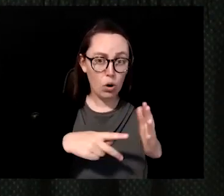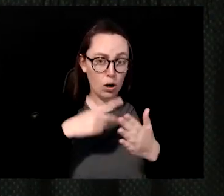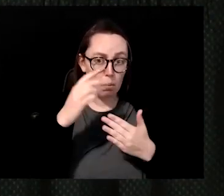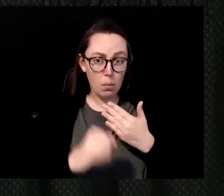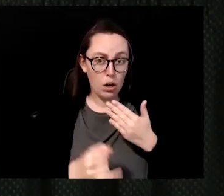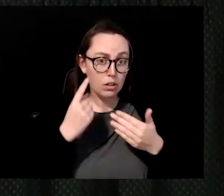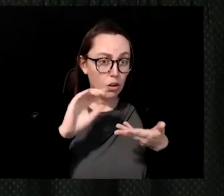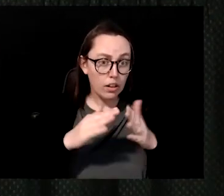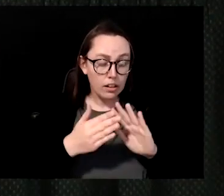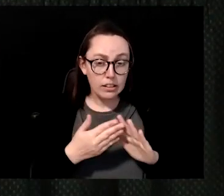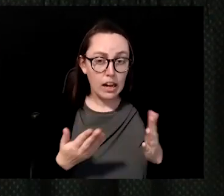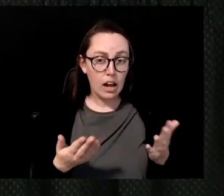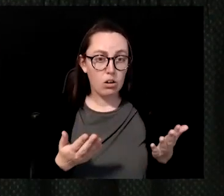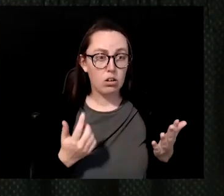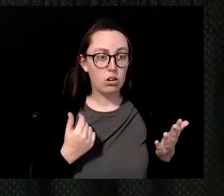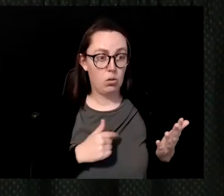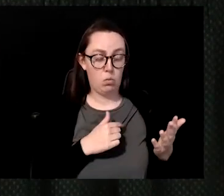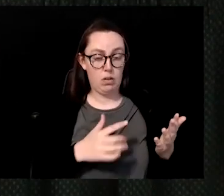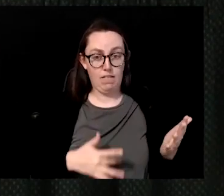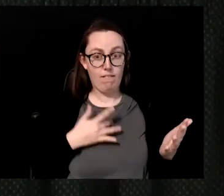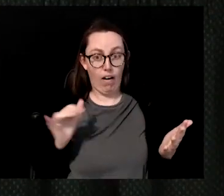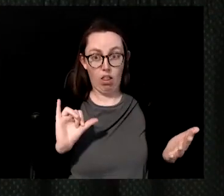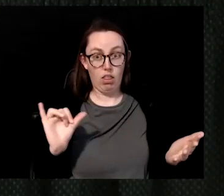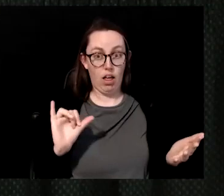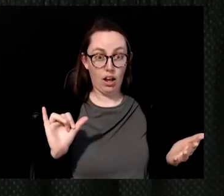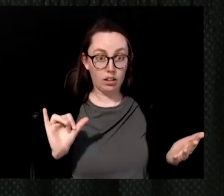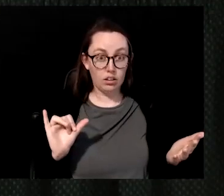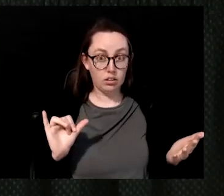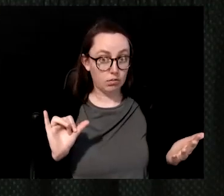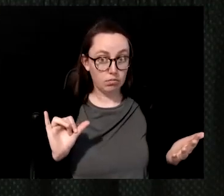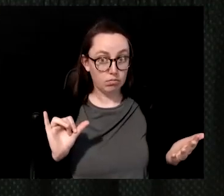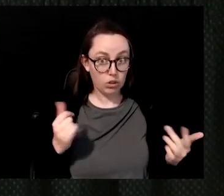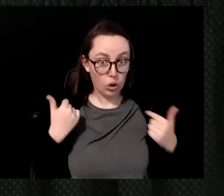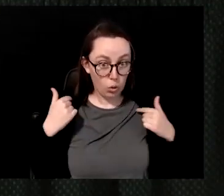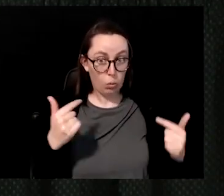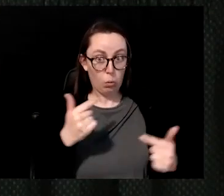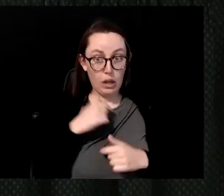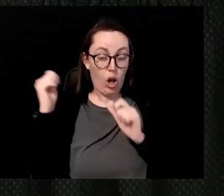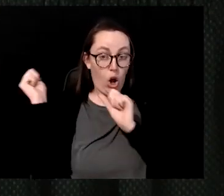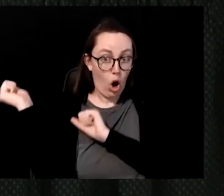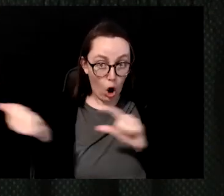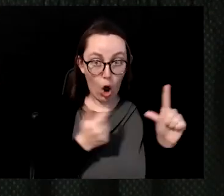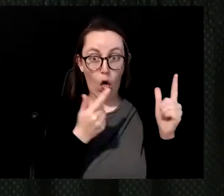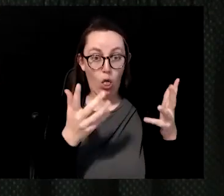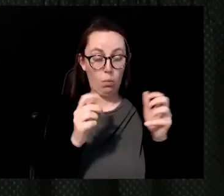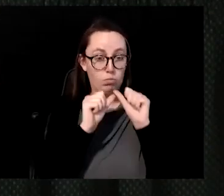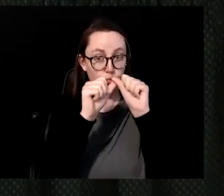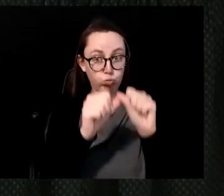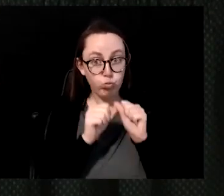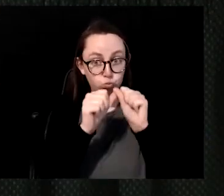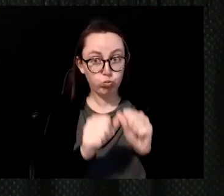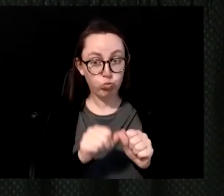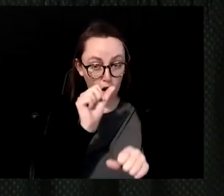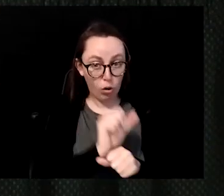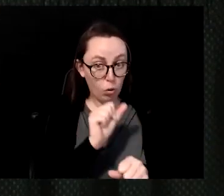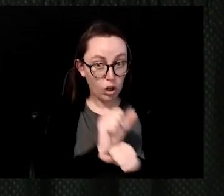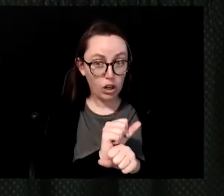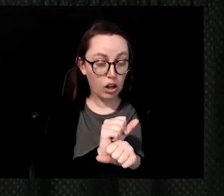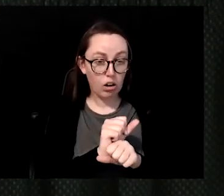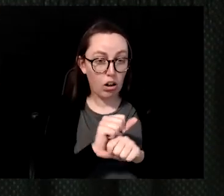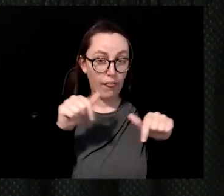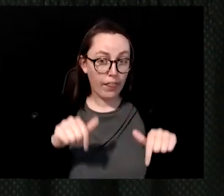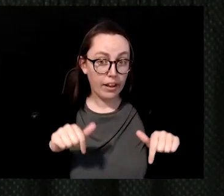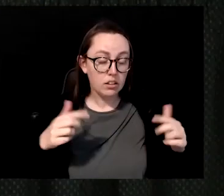you wanted to keep working on it and uh we also uh you know if if there's anything that you